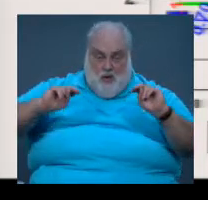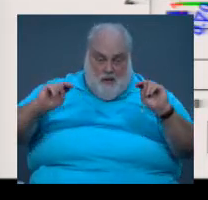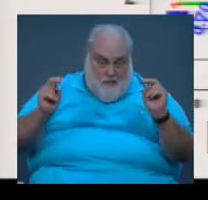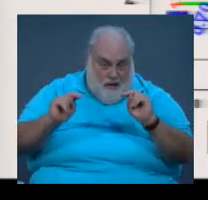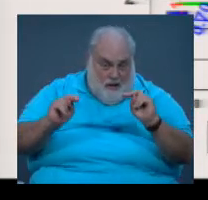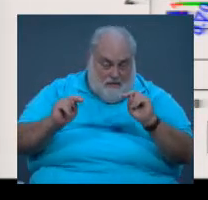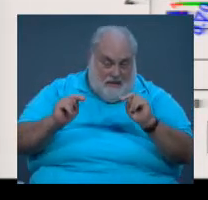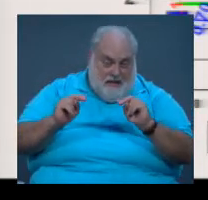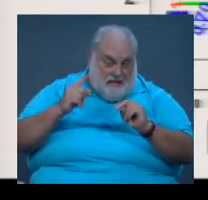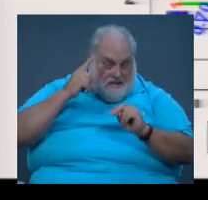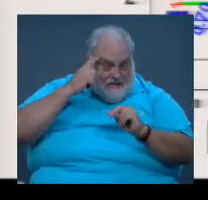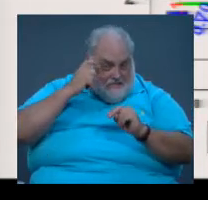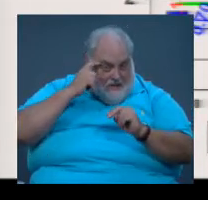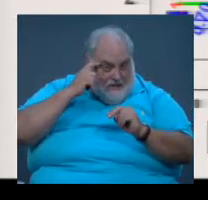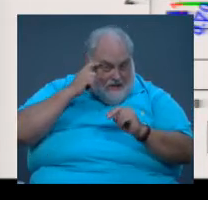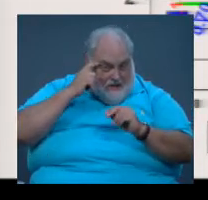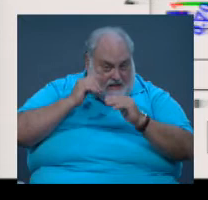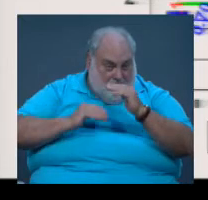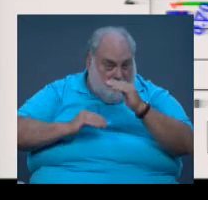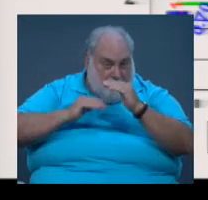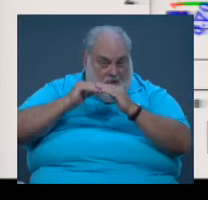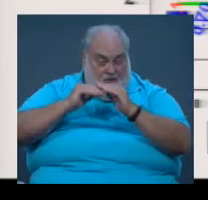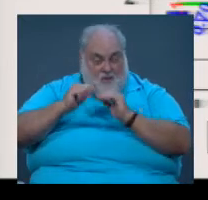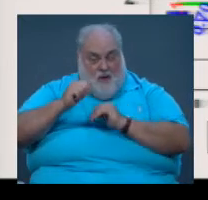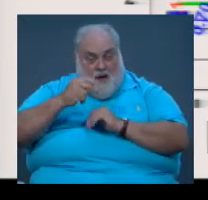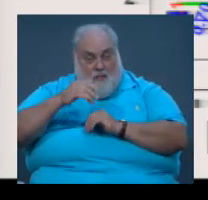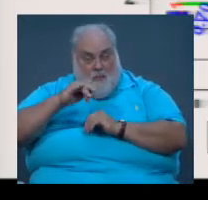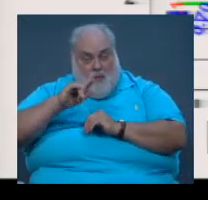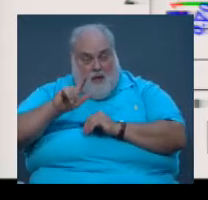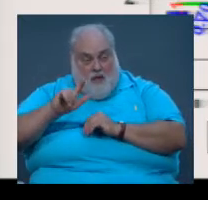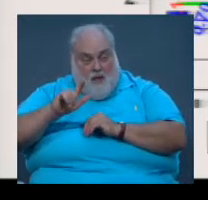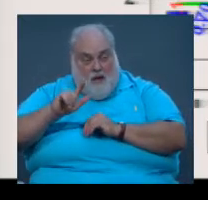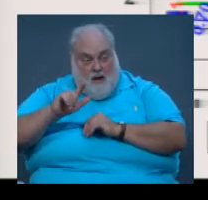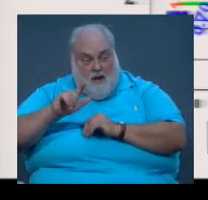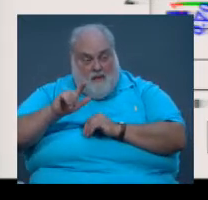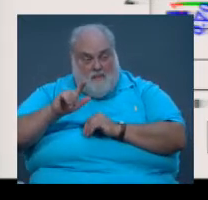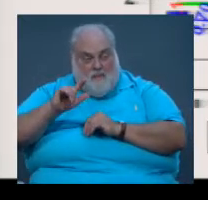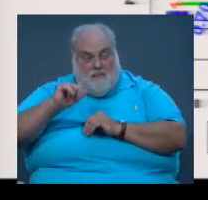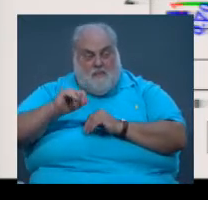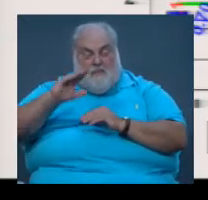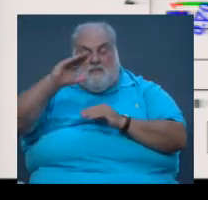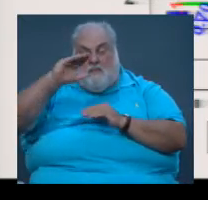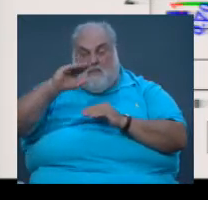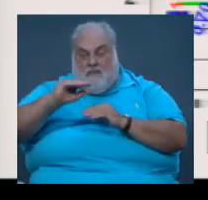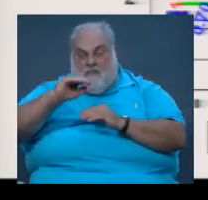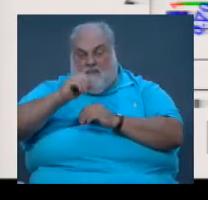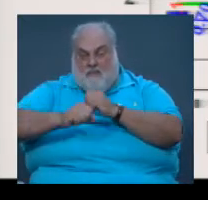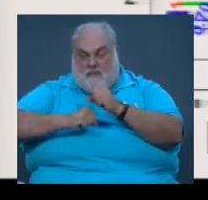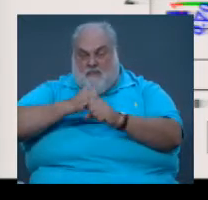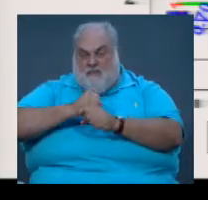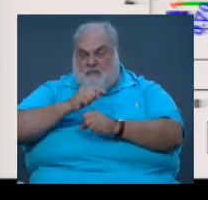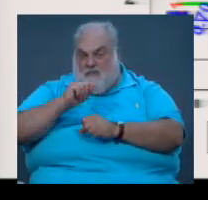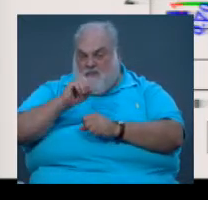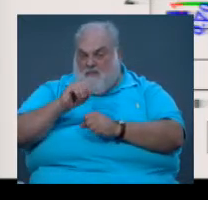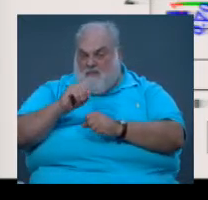hit our budgeted growth amount for April, kind of pull that out, that brings our year-to-date